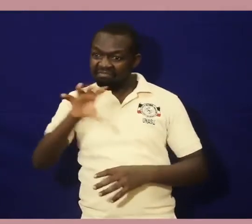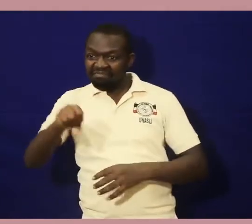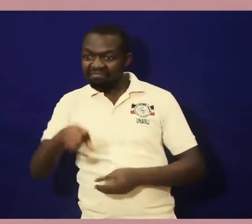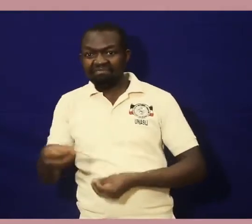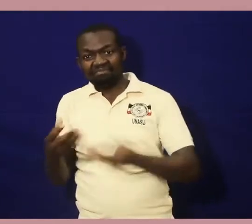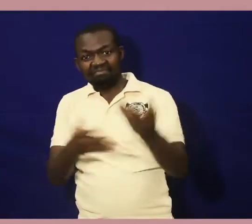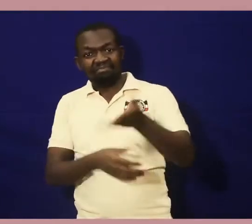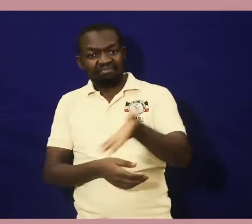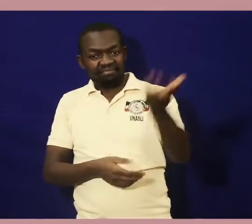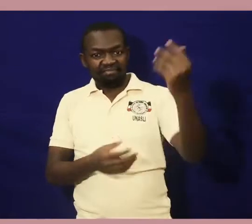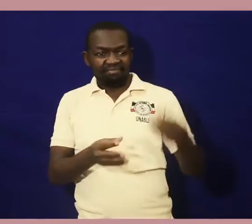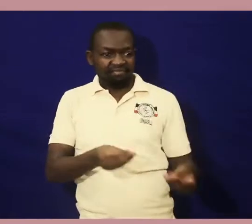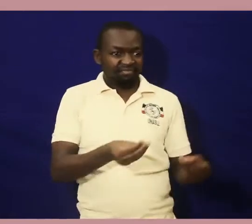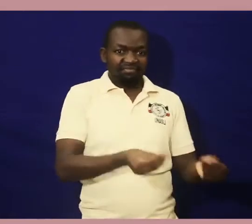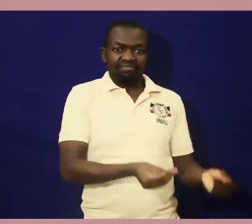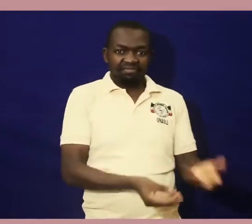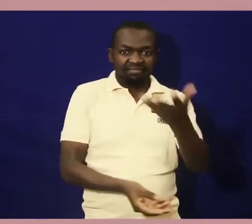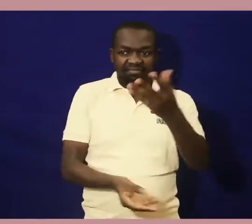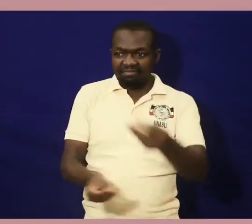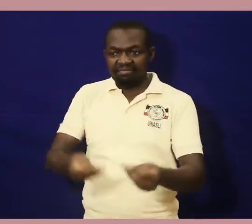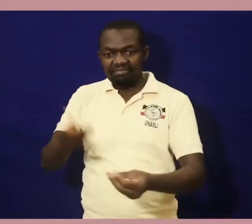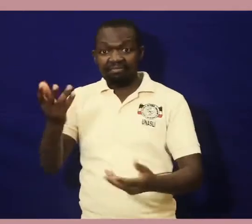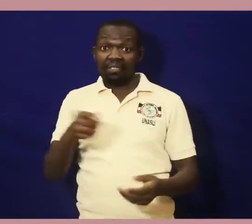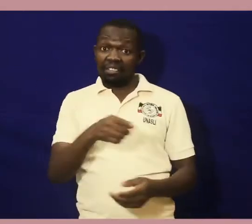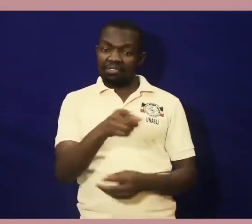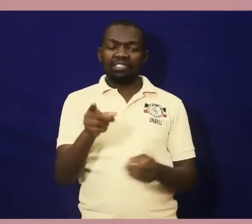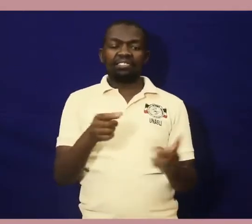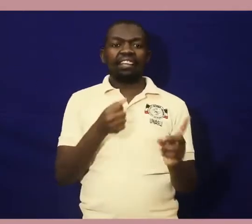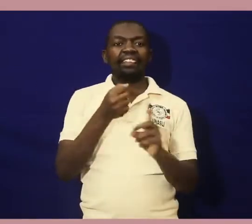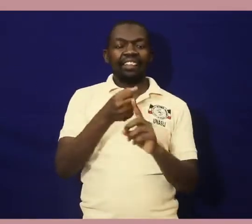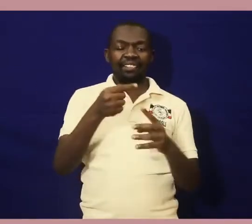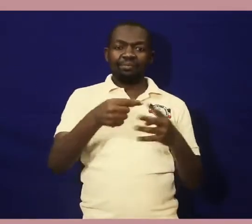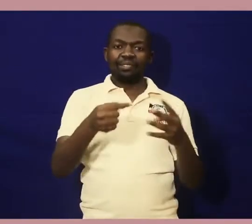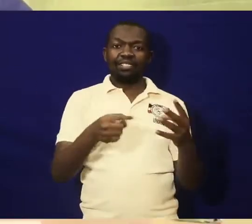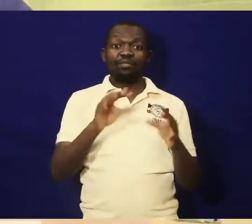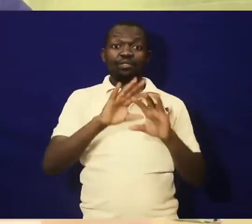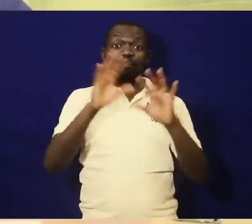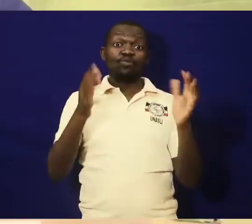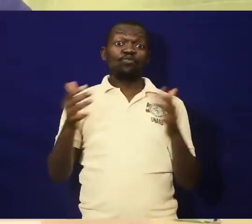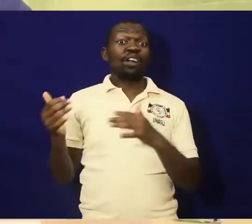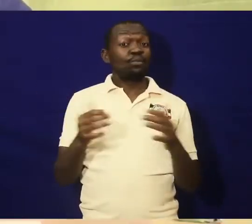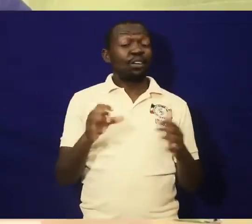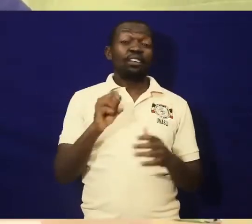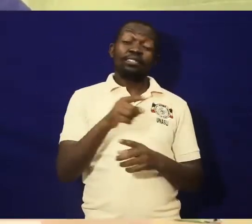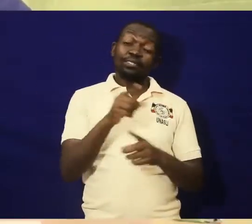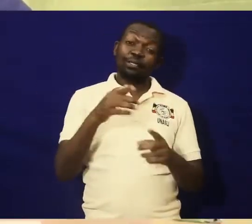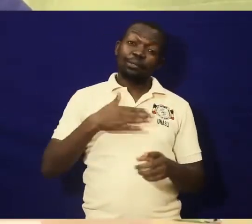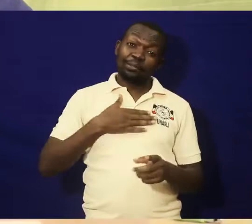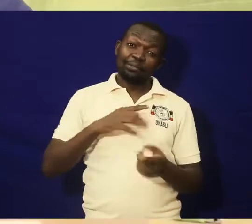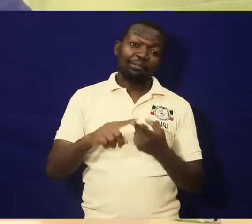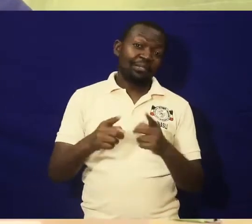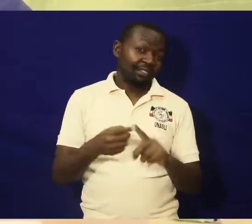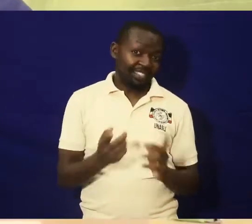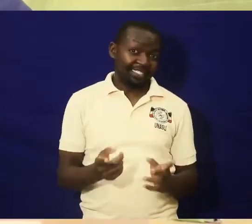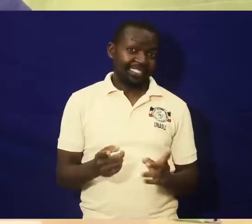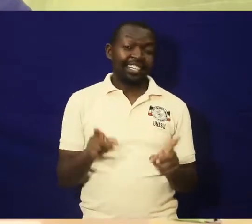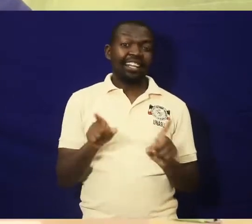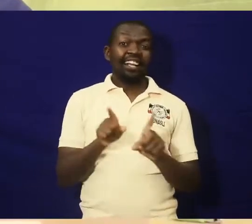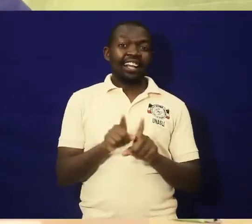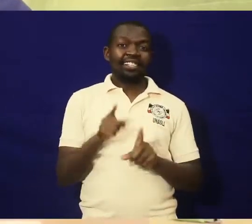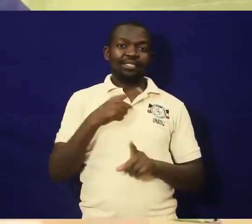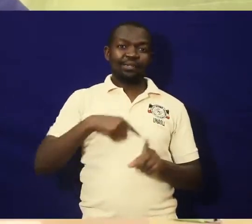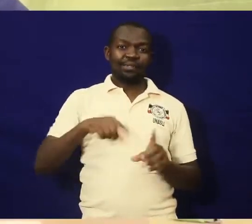and that is it. These are the impacts of World War. So, my friends, as